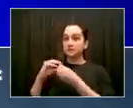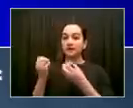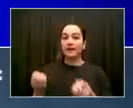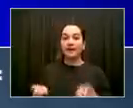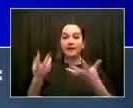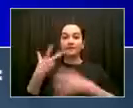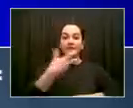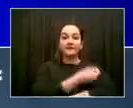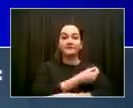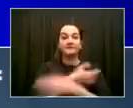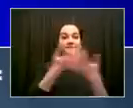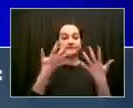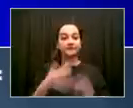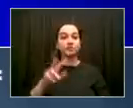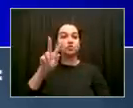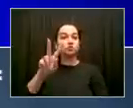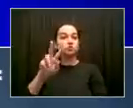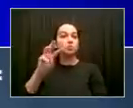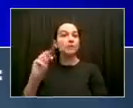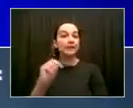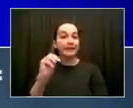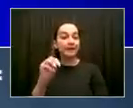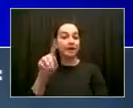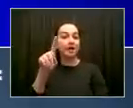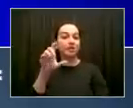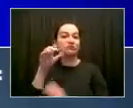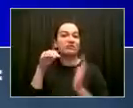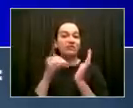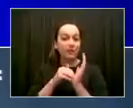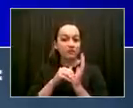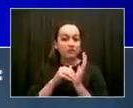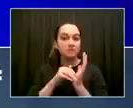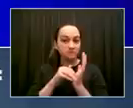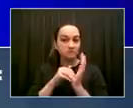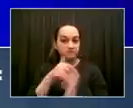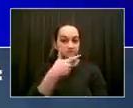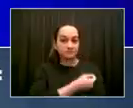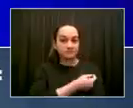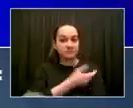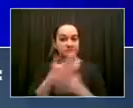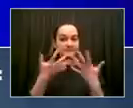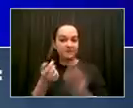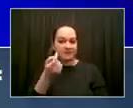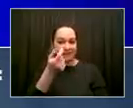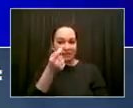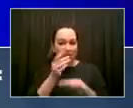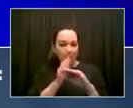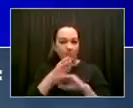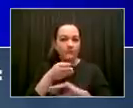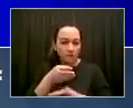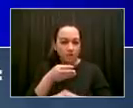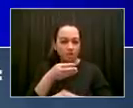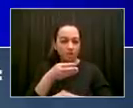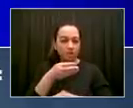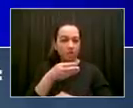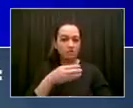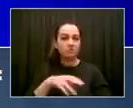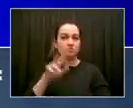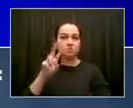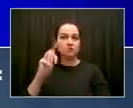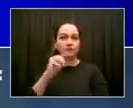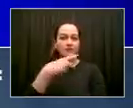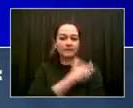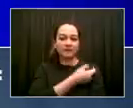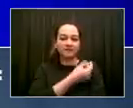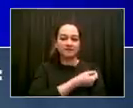2,104,004 vaccinations from day one. This rate will increase so long as we have supply.